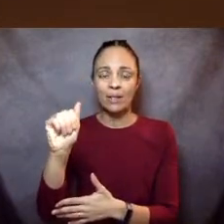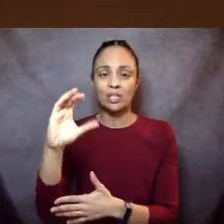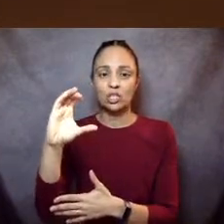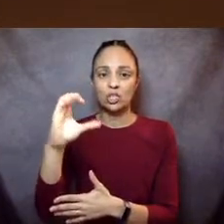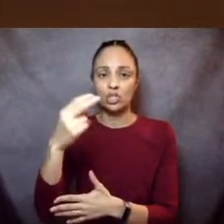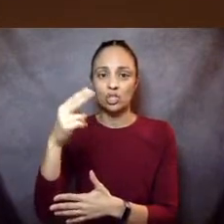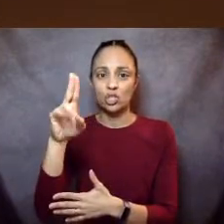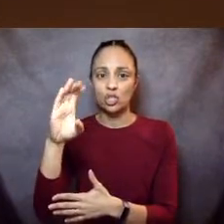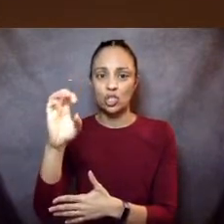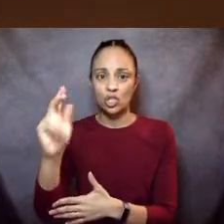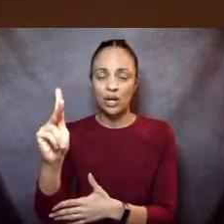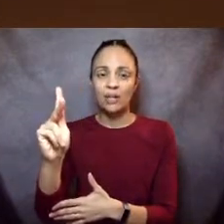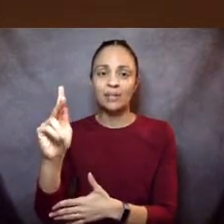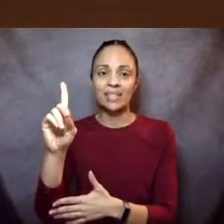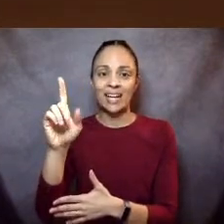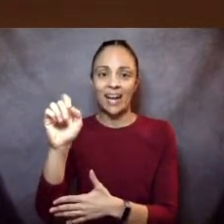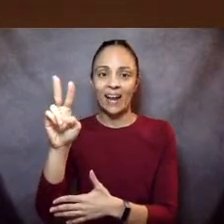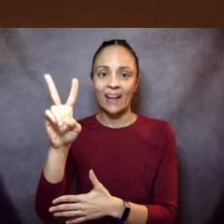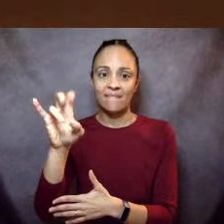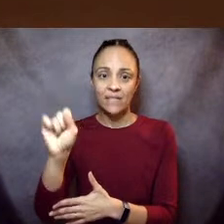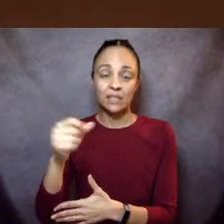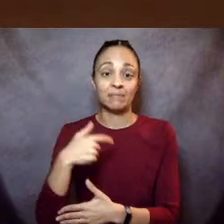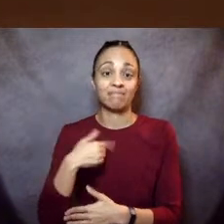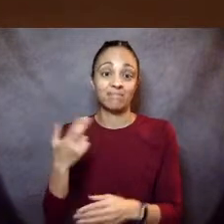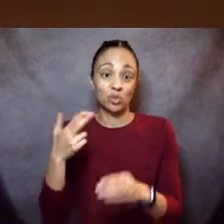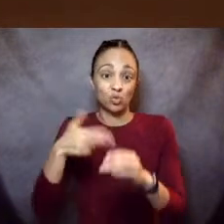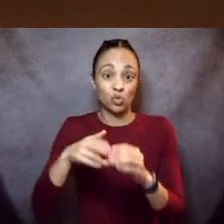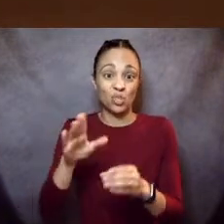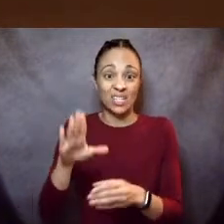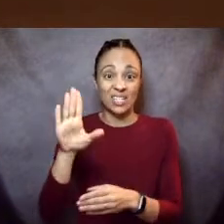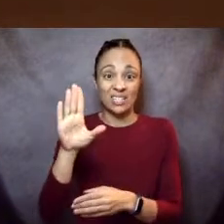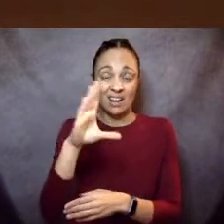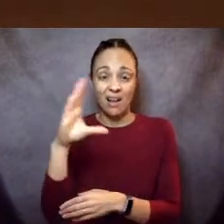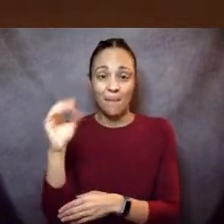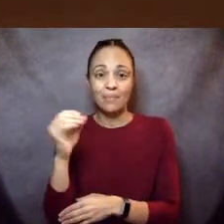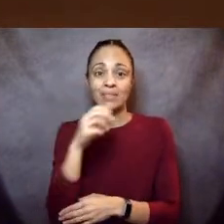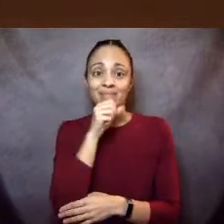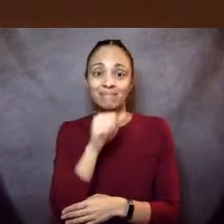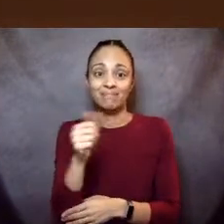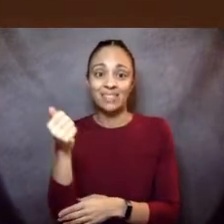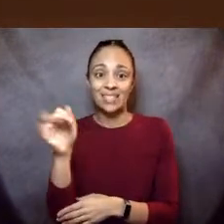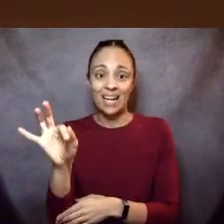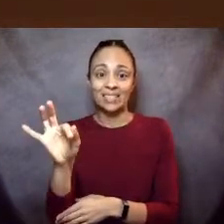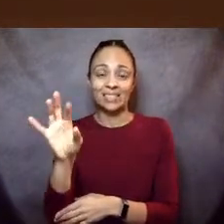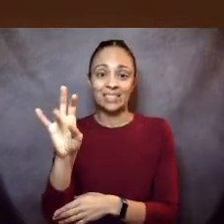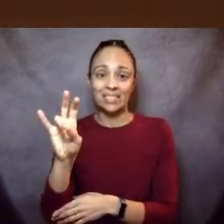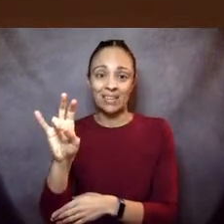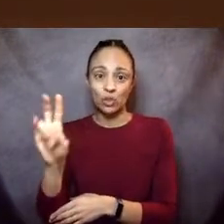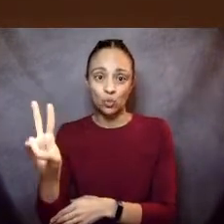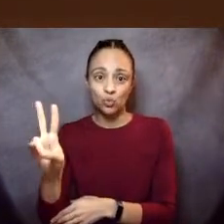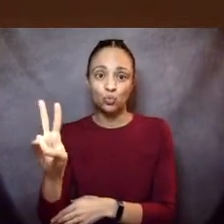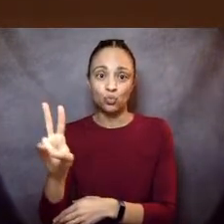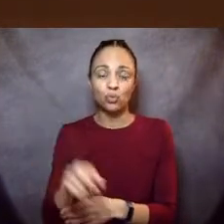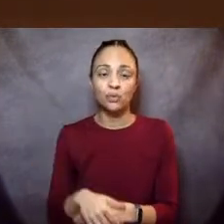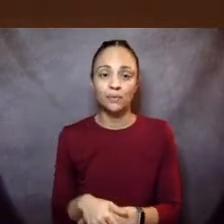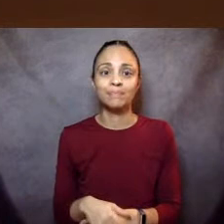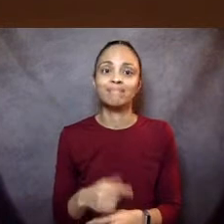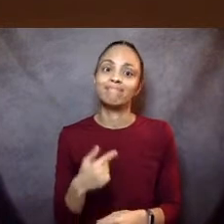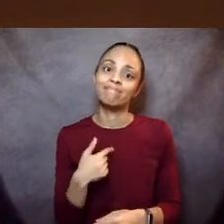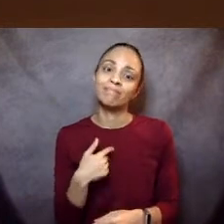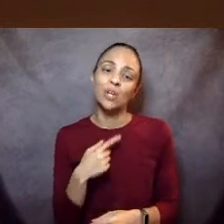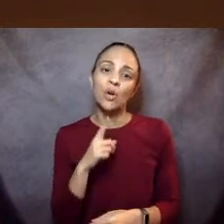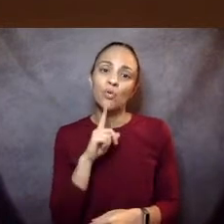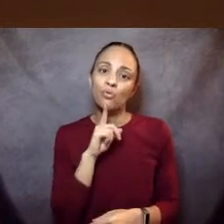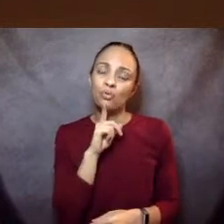in 1972. And I would say that along with many other people, I'm still with him.